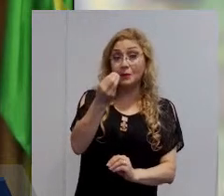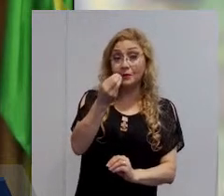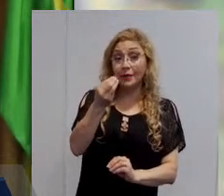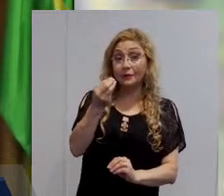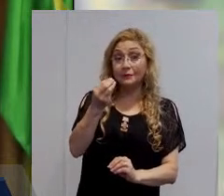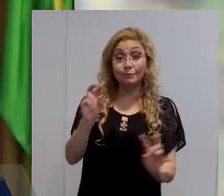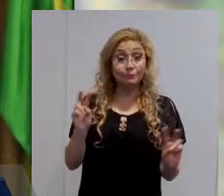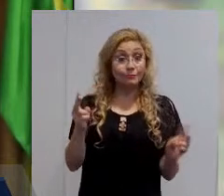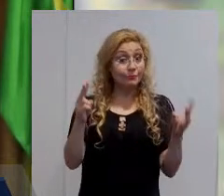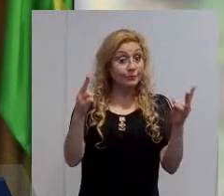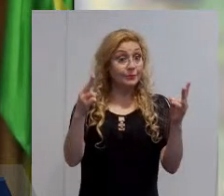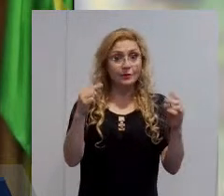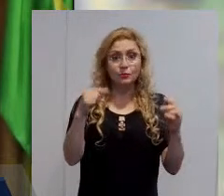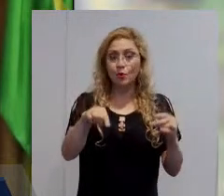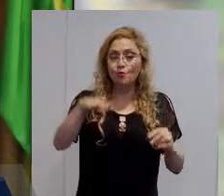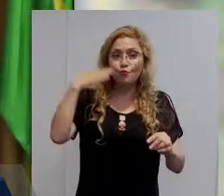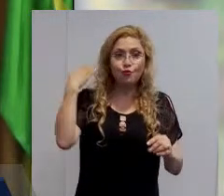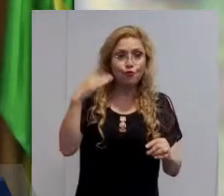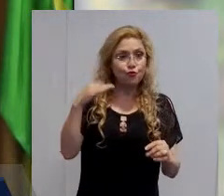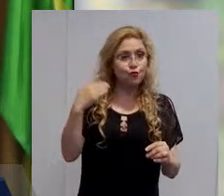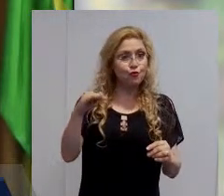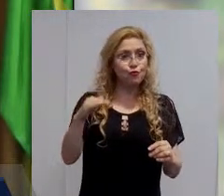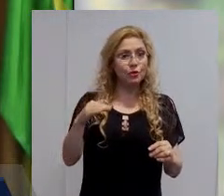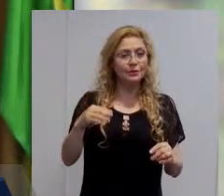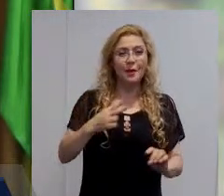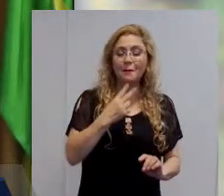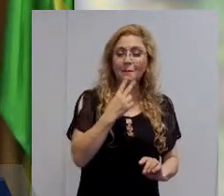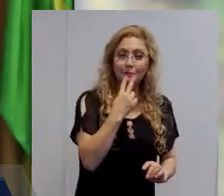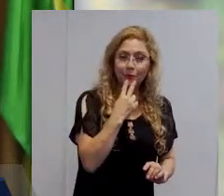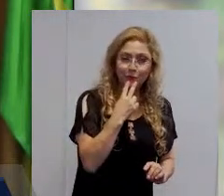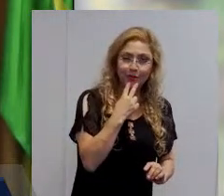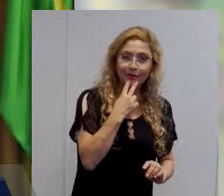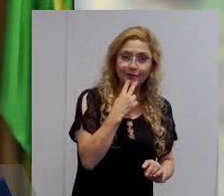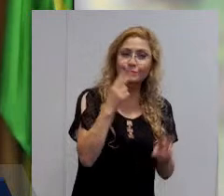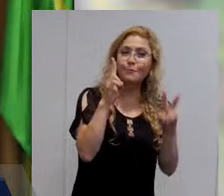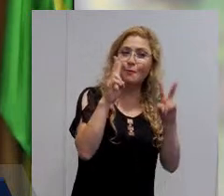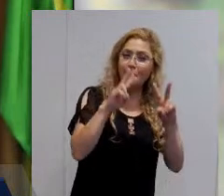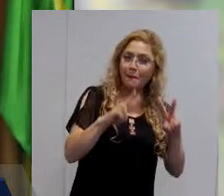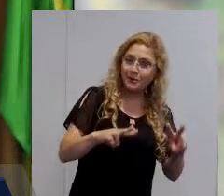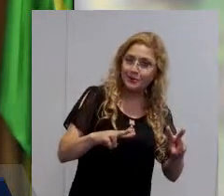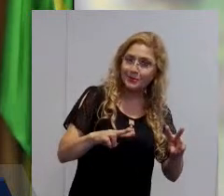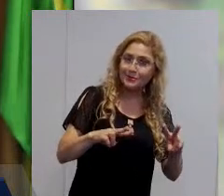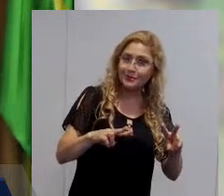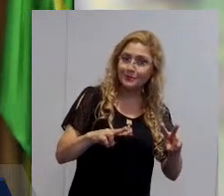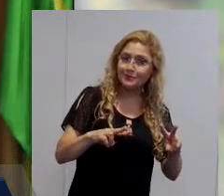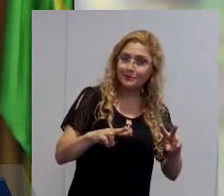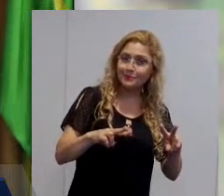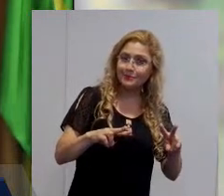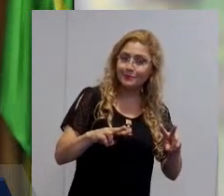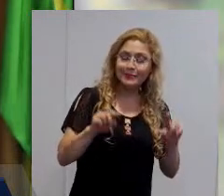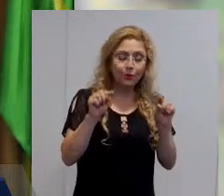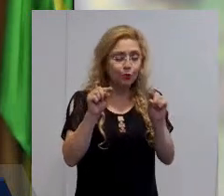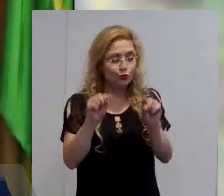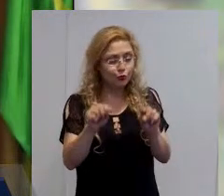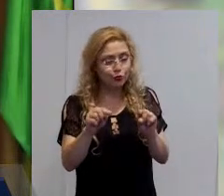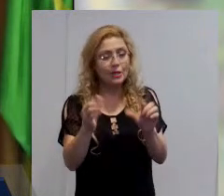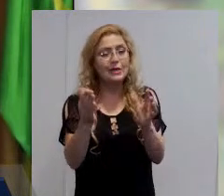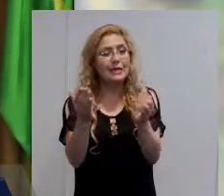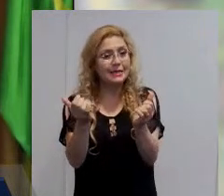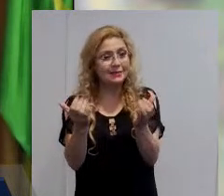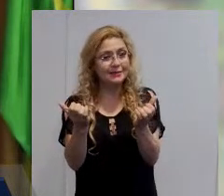human beings. You are essential to eat, to live, but in order to live in